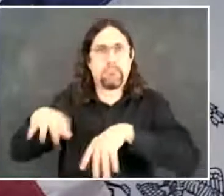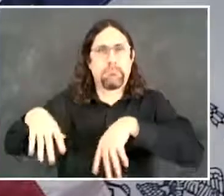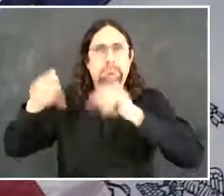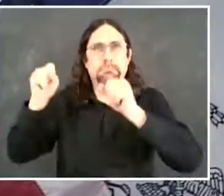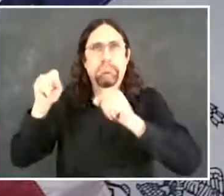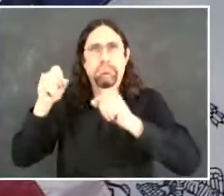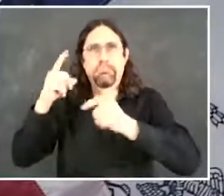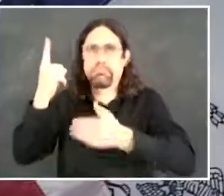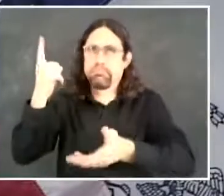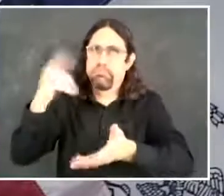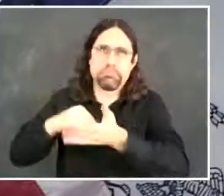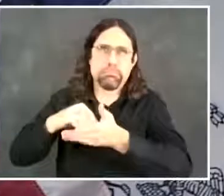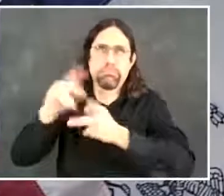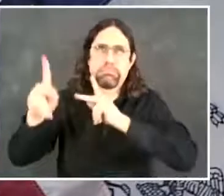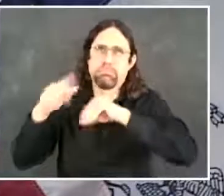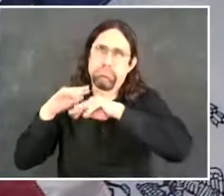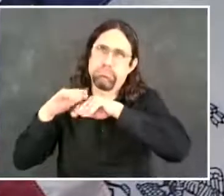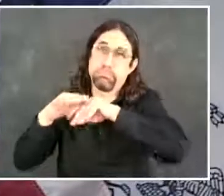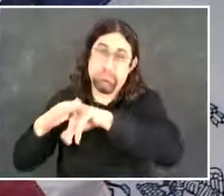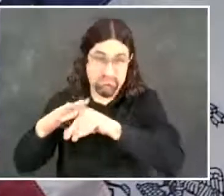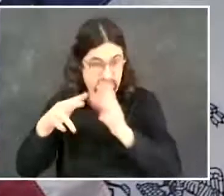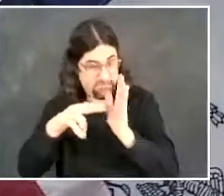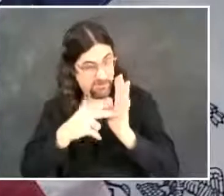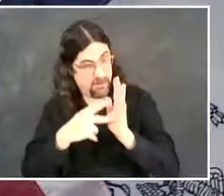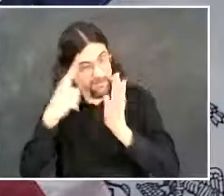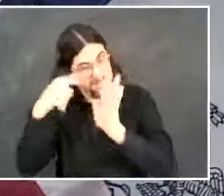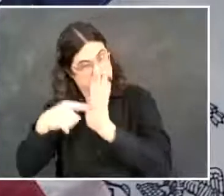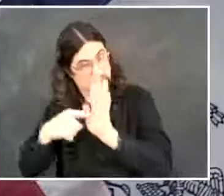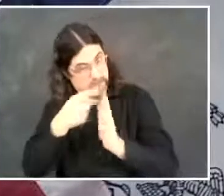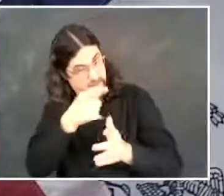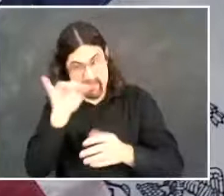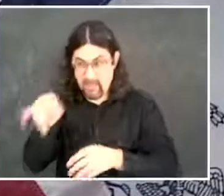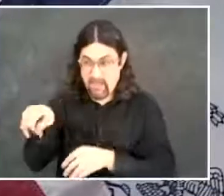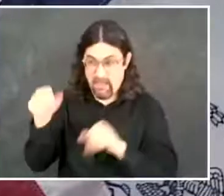any environmental impact of all of this PPE?